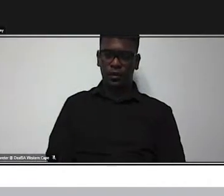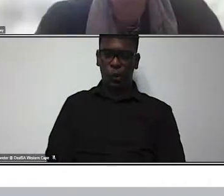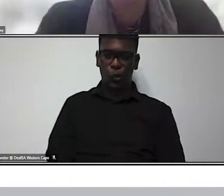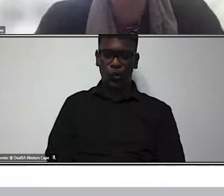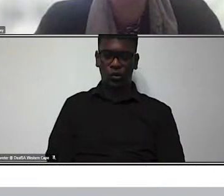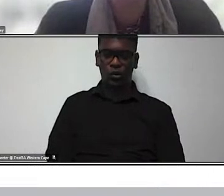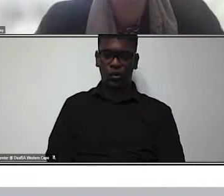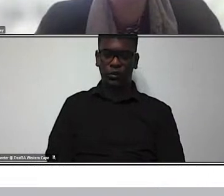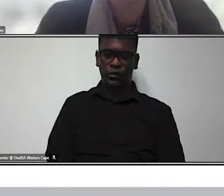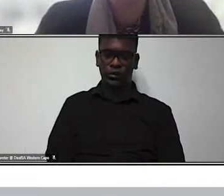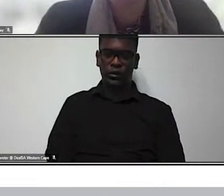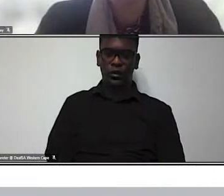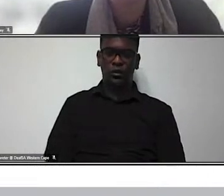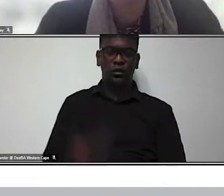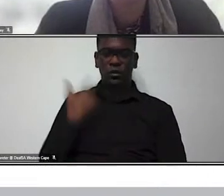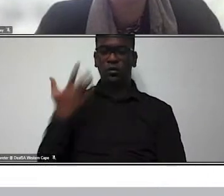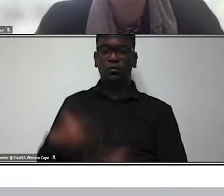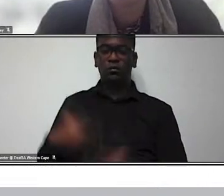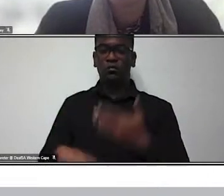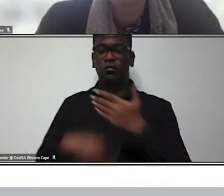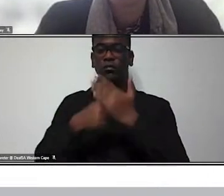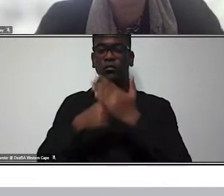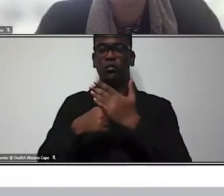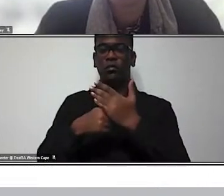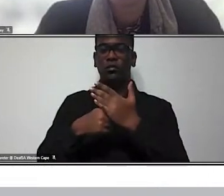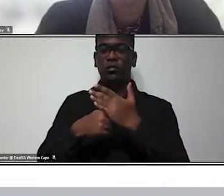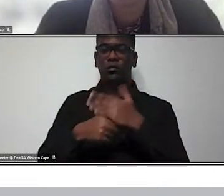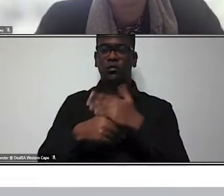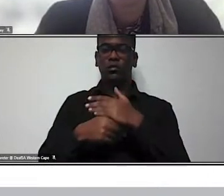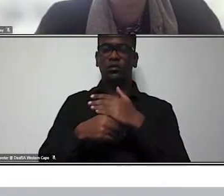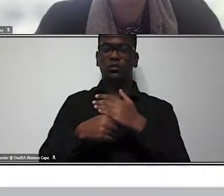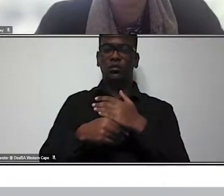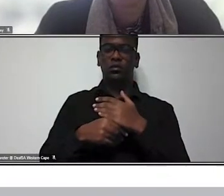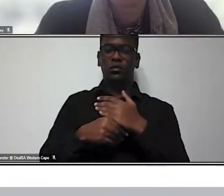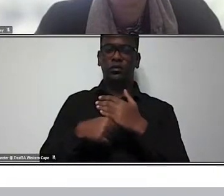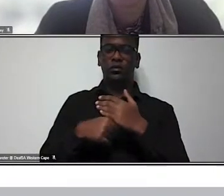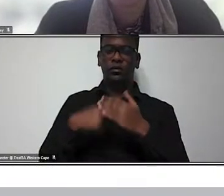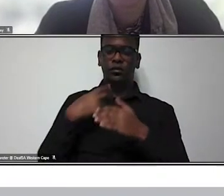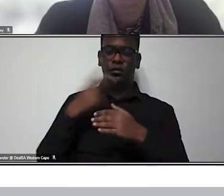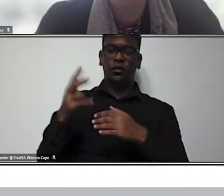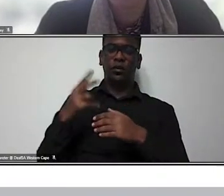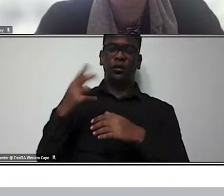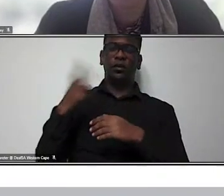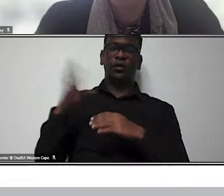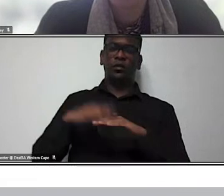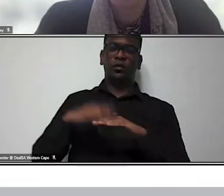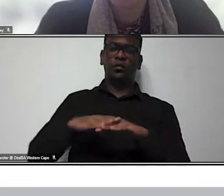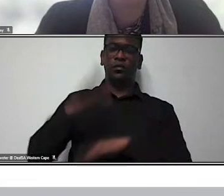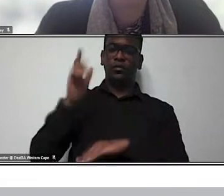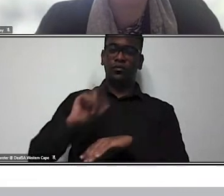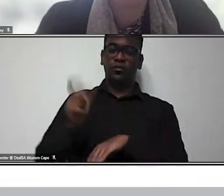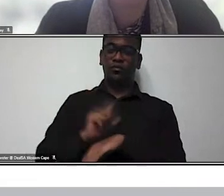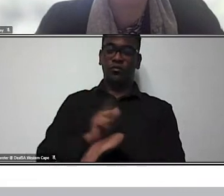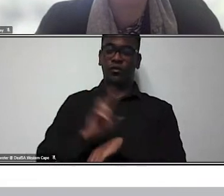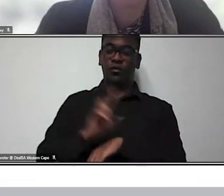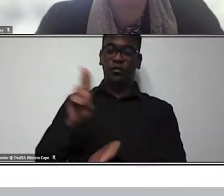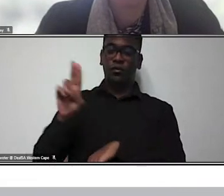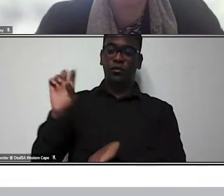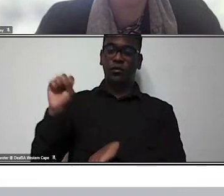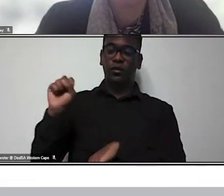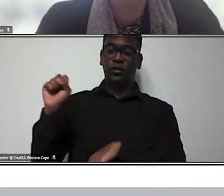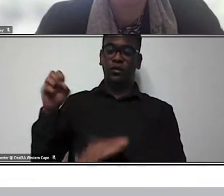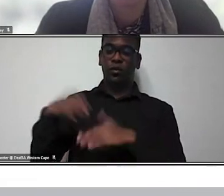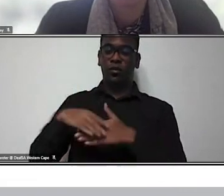I think on that note, you know, Seychelles is really above, you know, 12 US dollars per capita. That's a very good indicator. And if